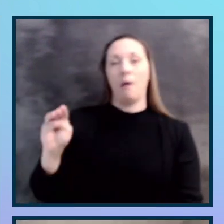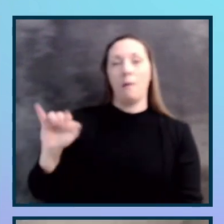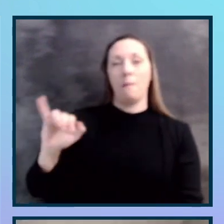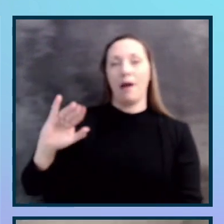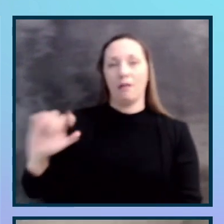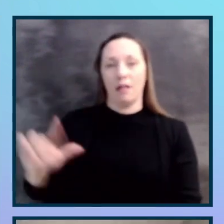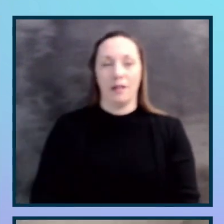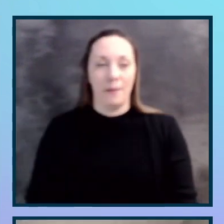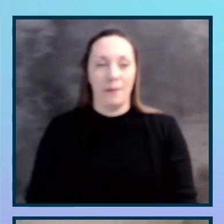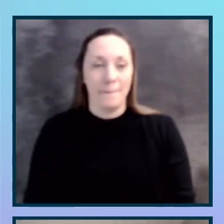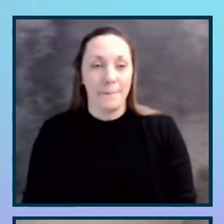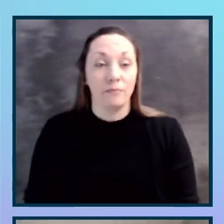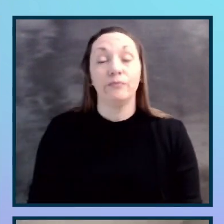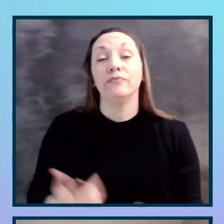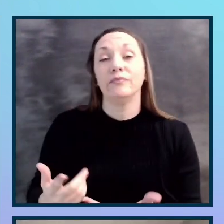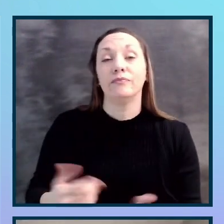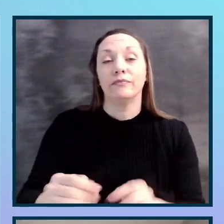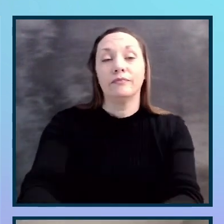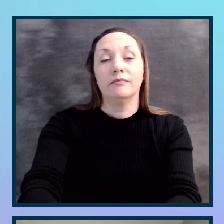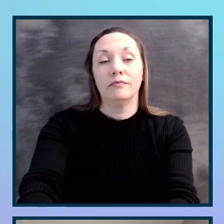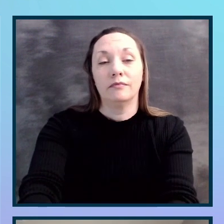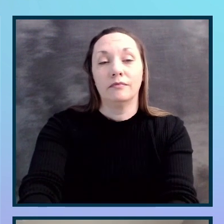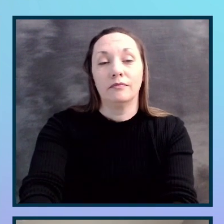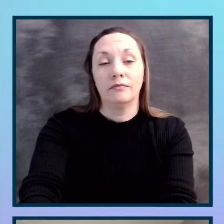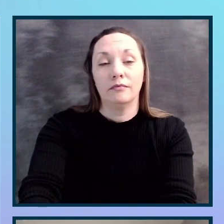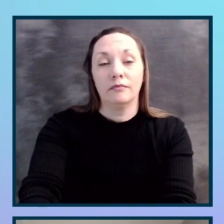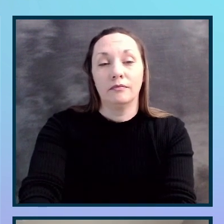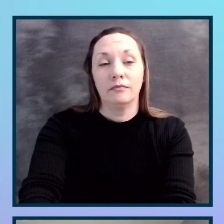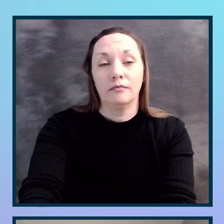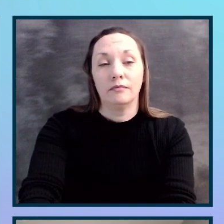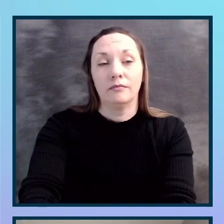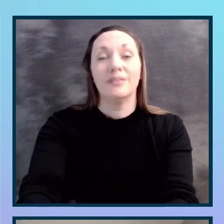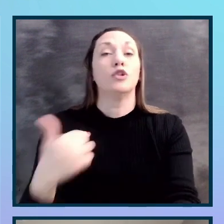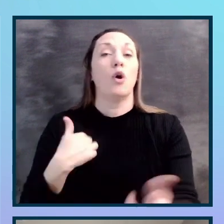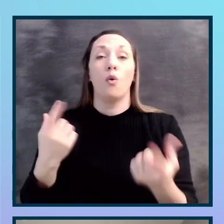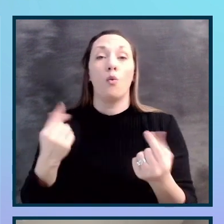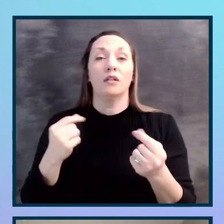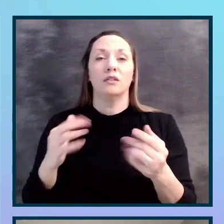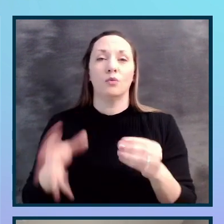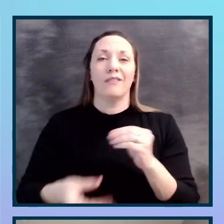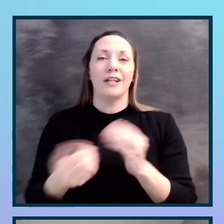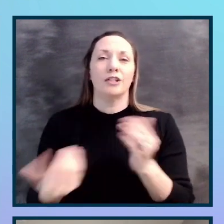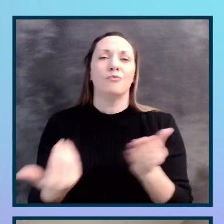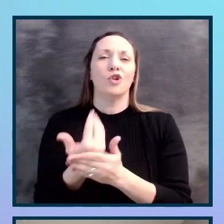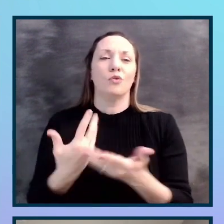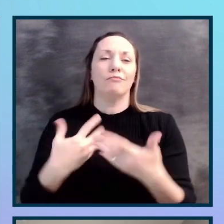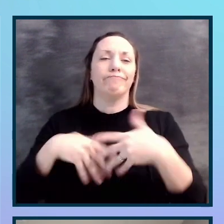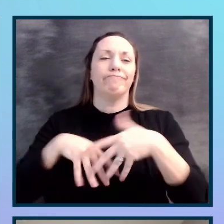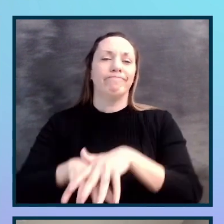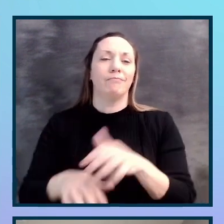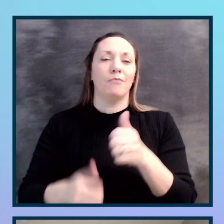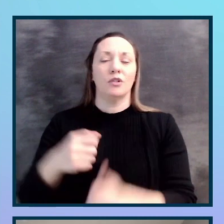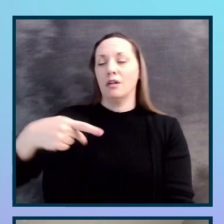Thank you, Steve. So Axe Core integrations, we have actually added some new integrations, mainly with Playwright in